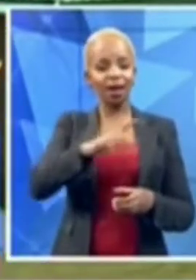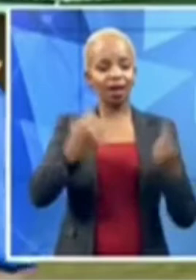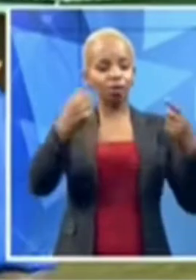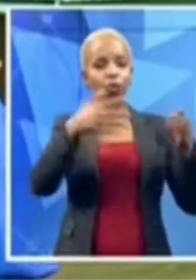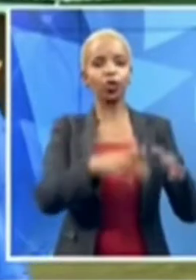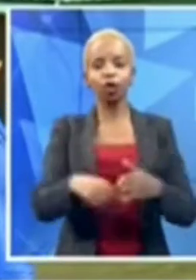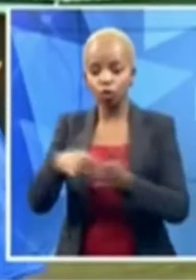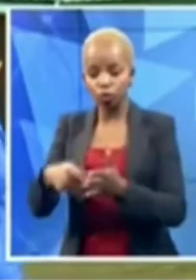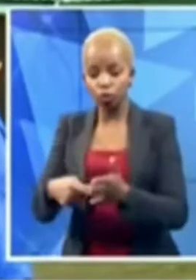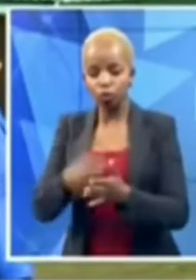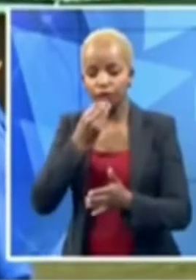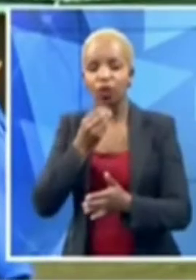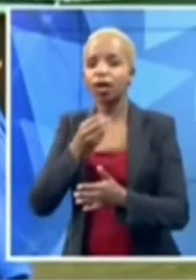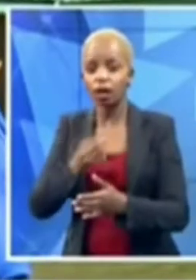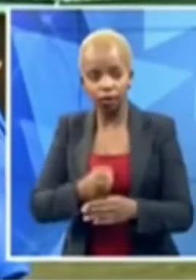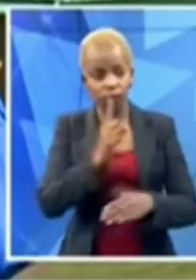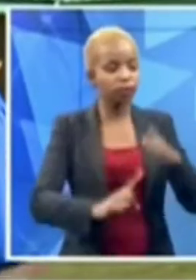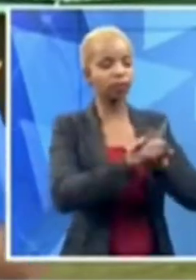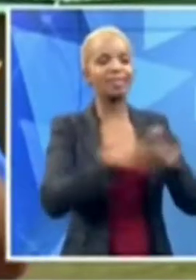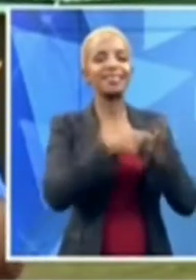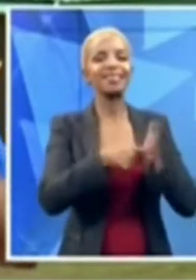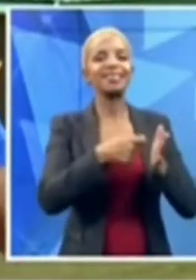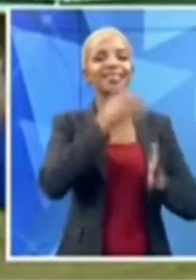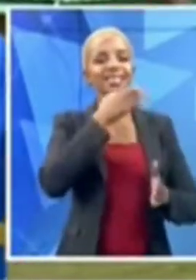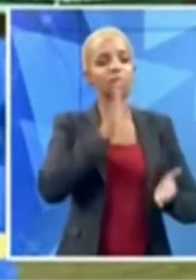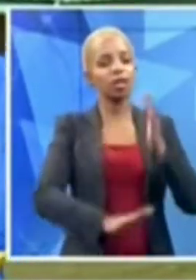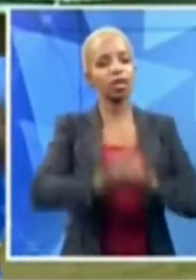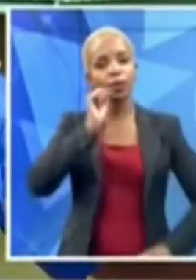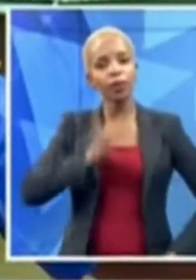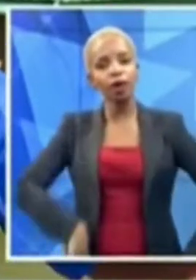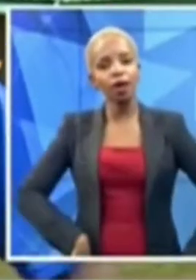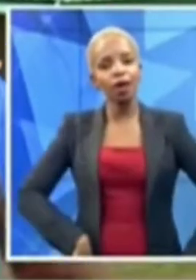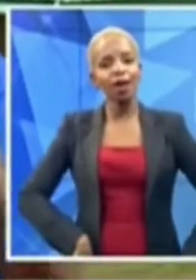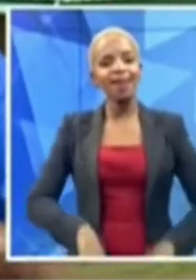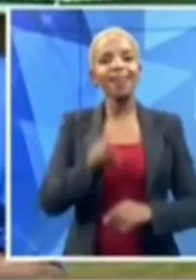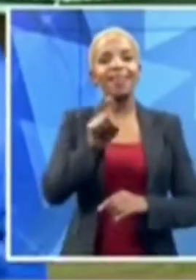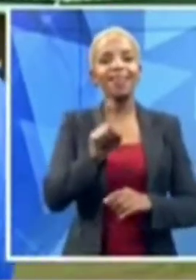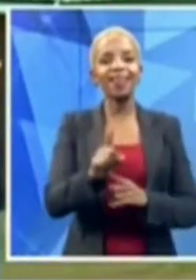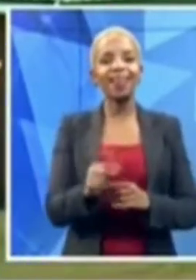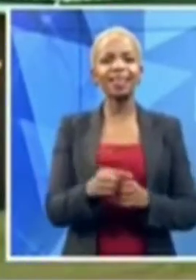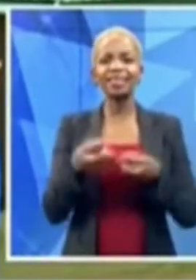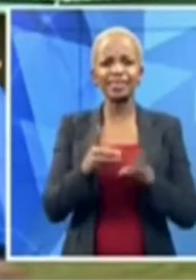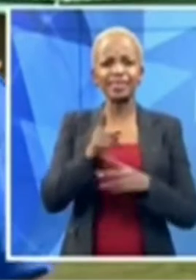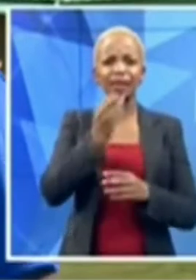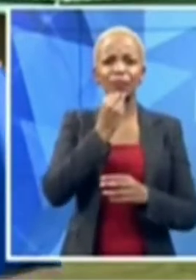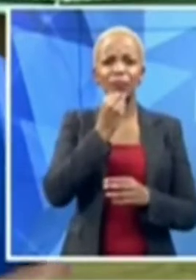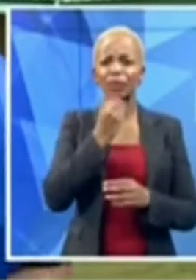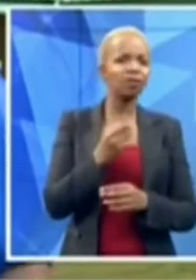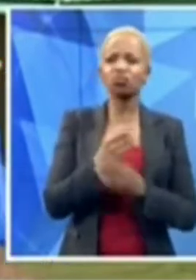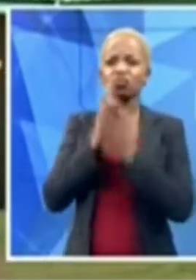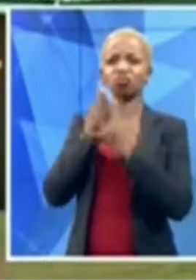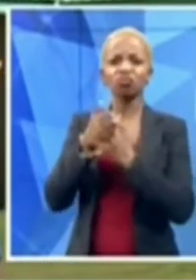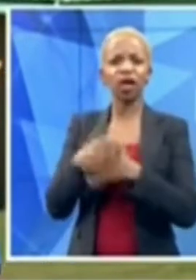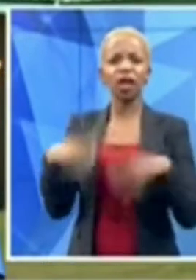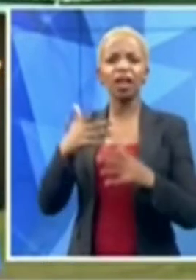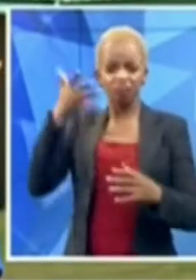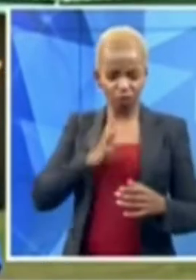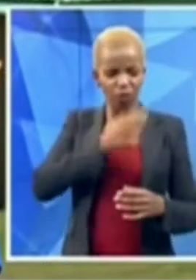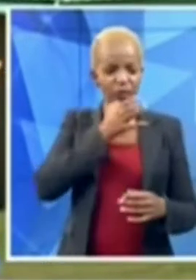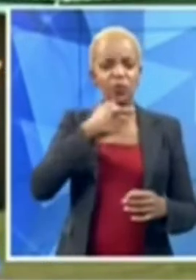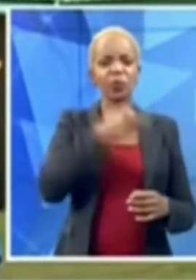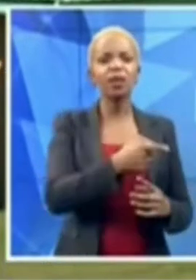shop. You know what? Aba break is telling us to break is telling us to order. Yield